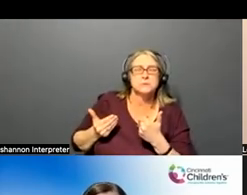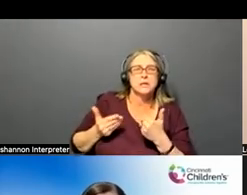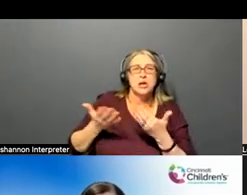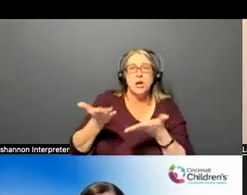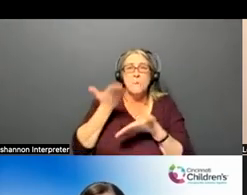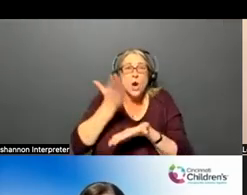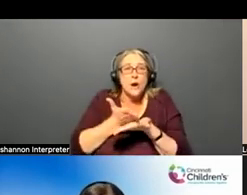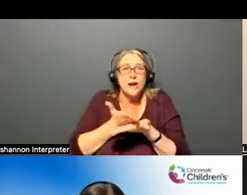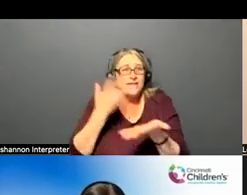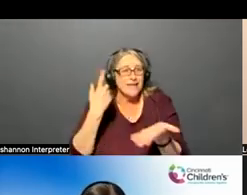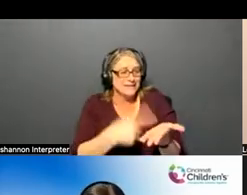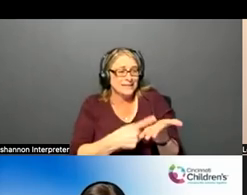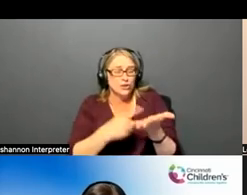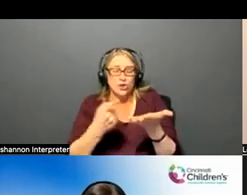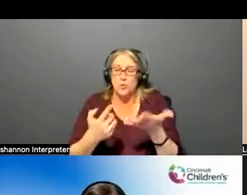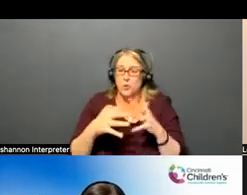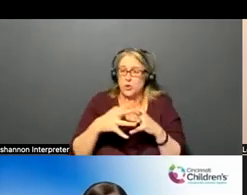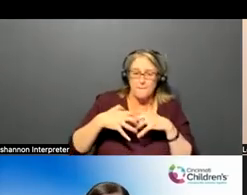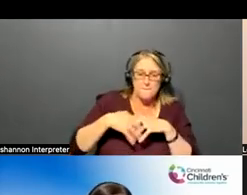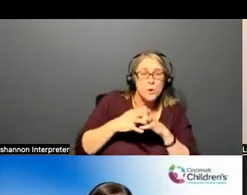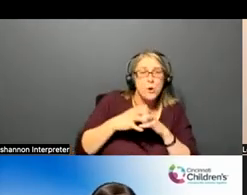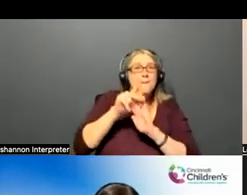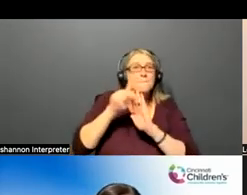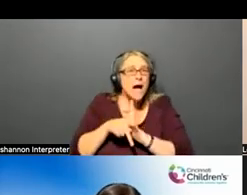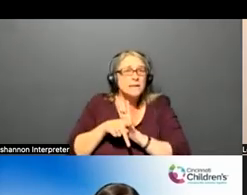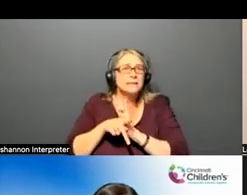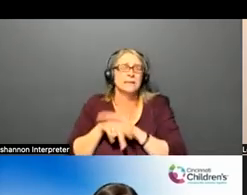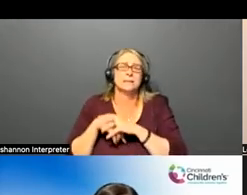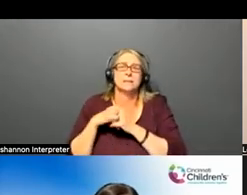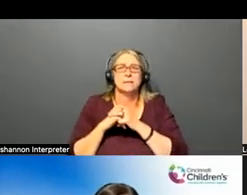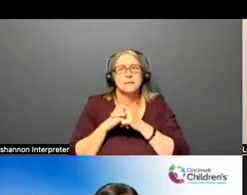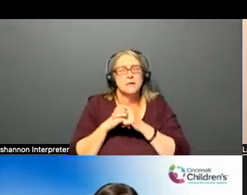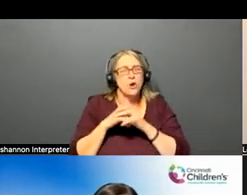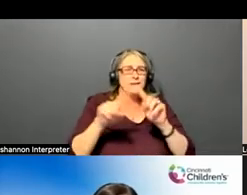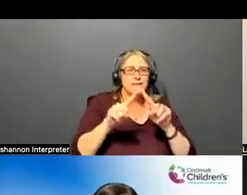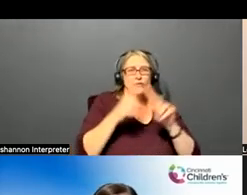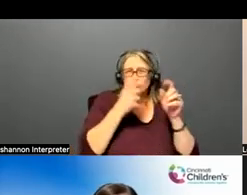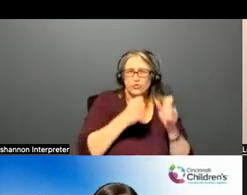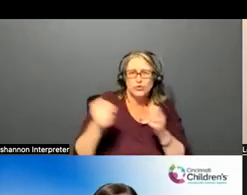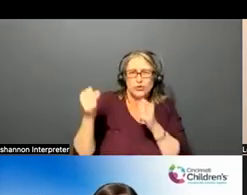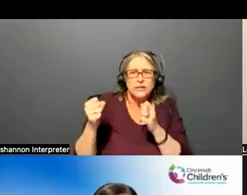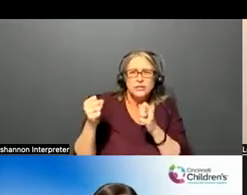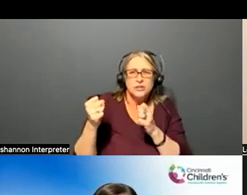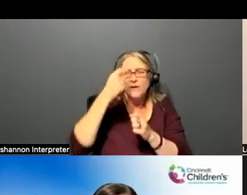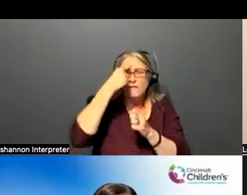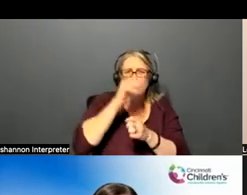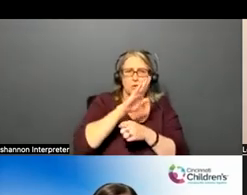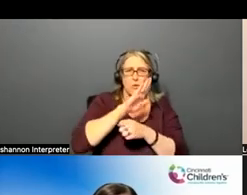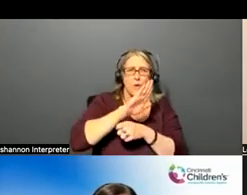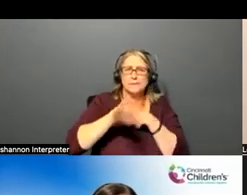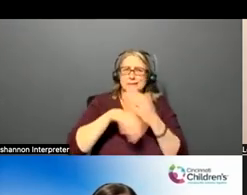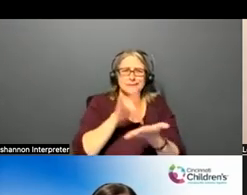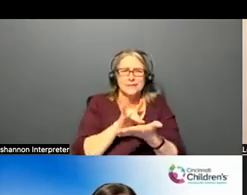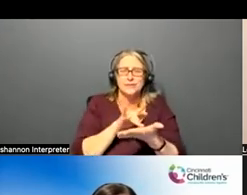part of the discussion when you're building out policies or building out different strategies for your centers. So I